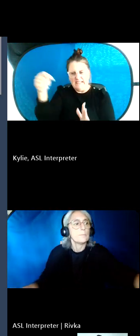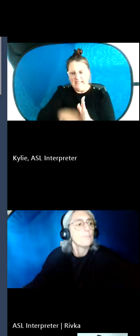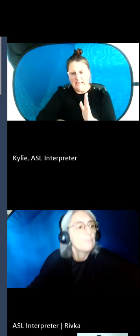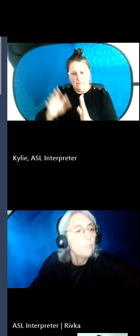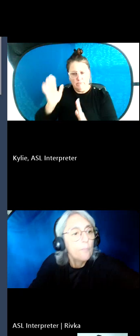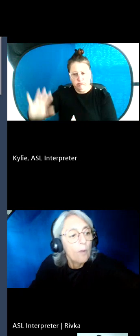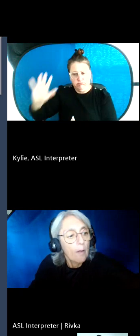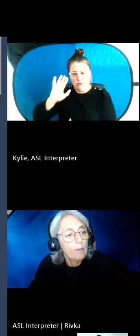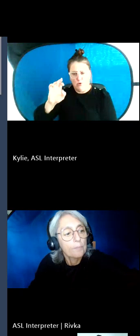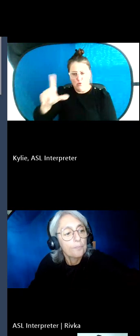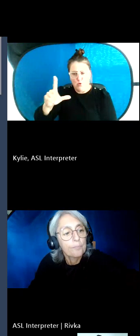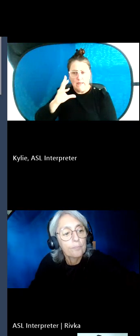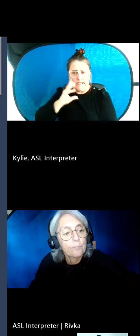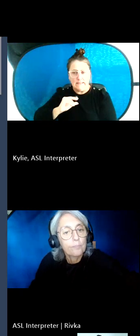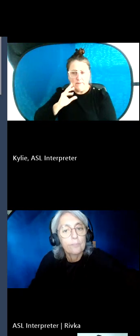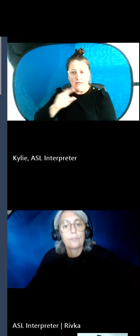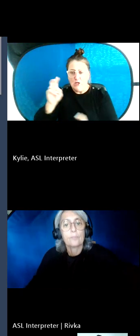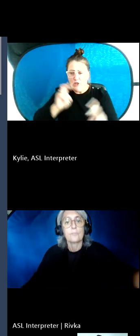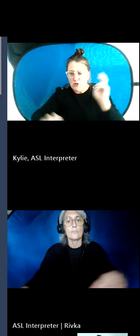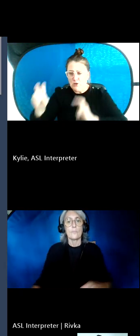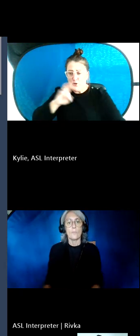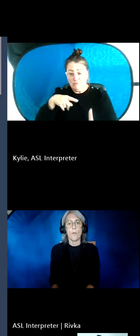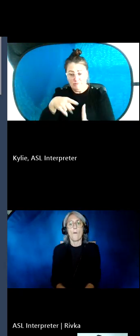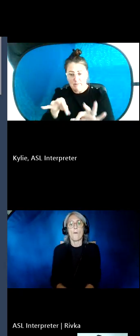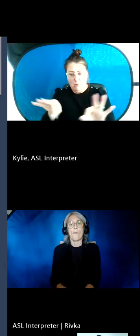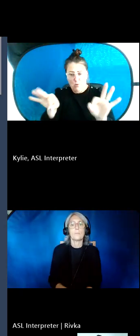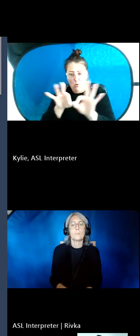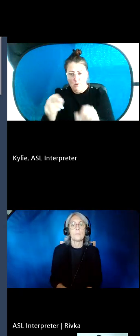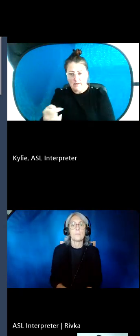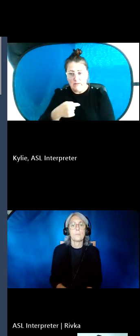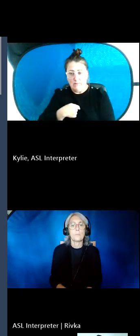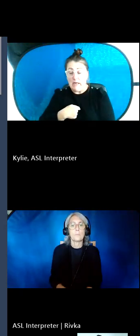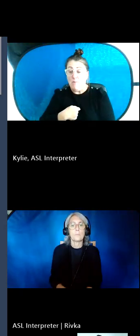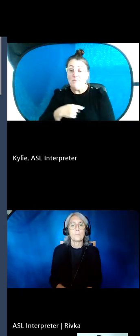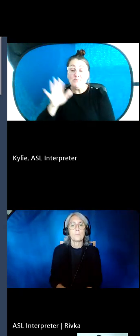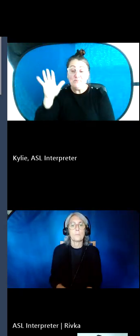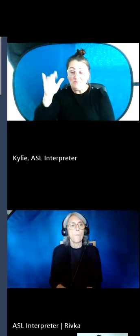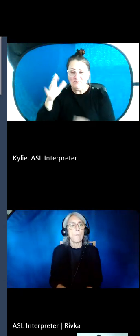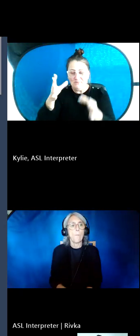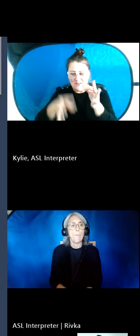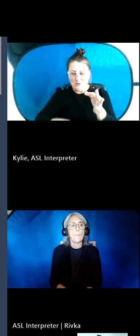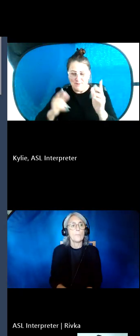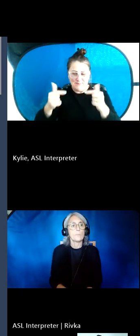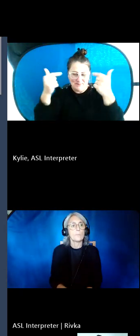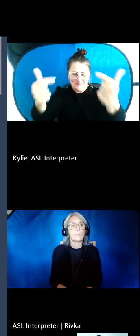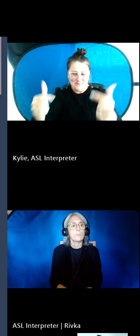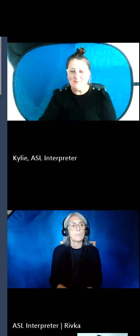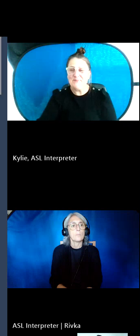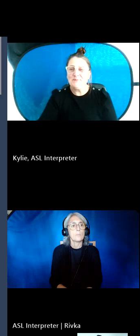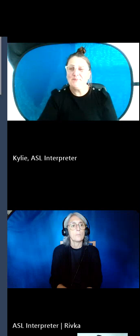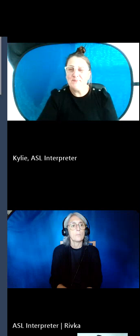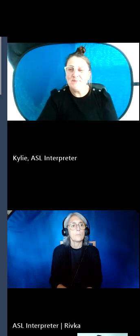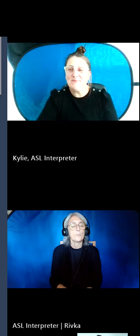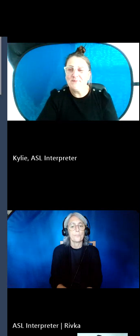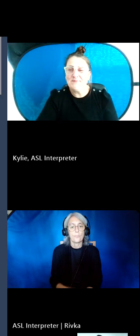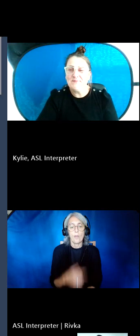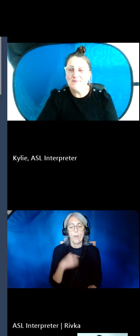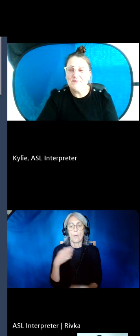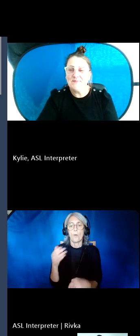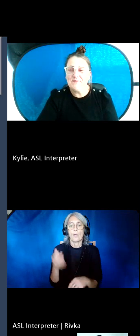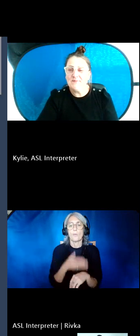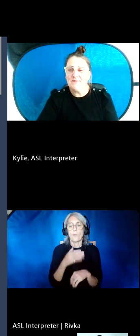experience. This tour was particularly important to me as I have a great interest in the effort to revitalize our rural Main